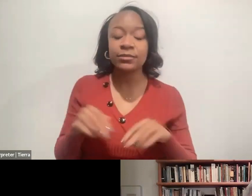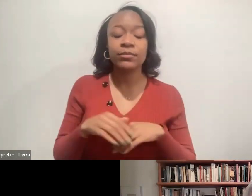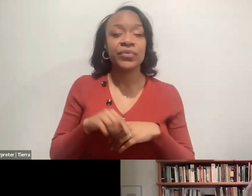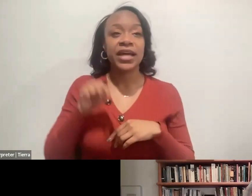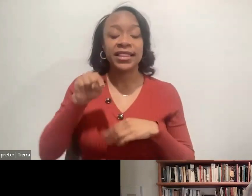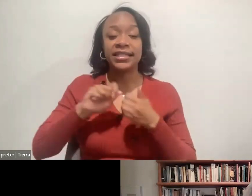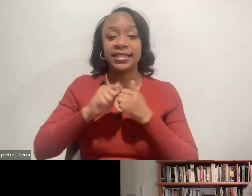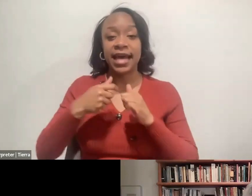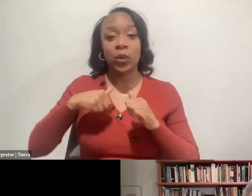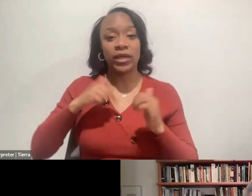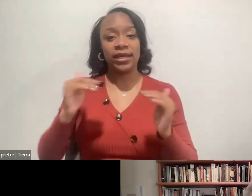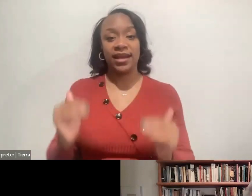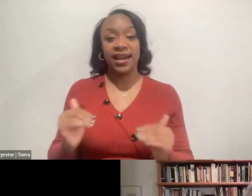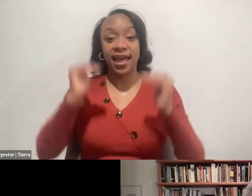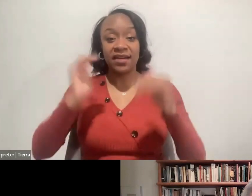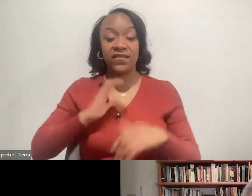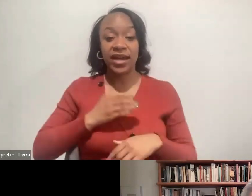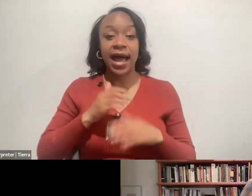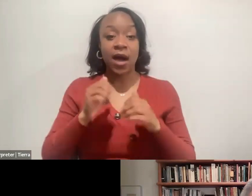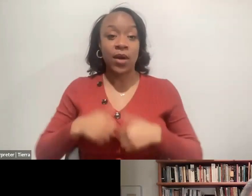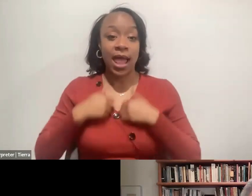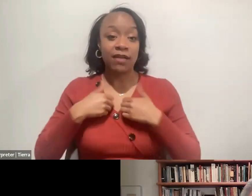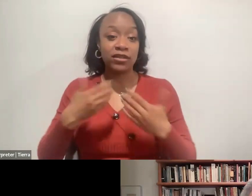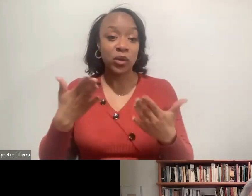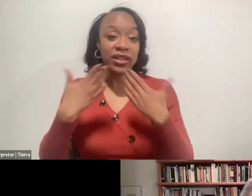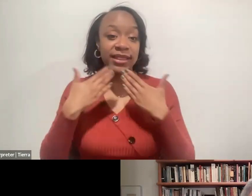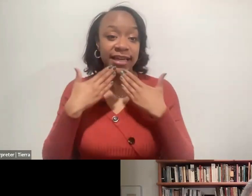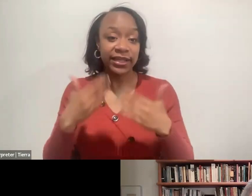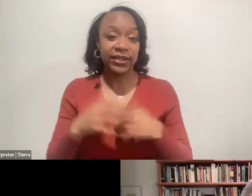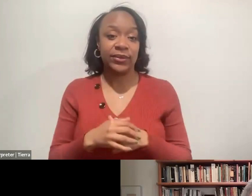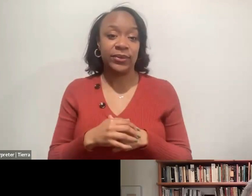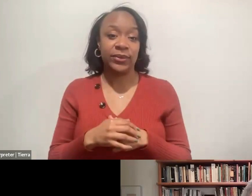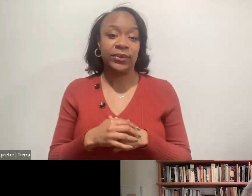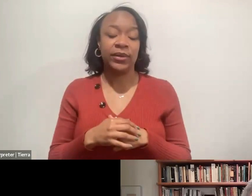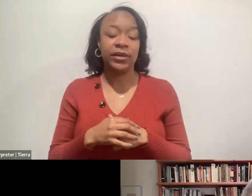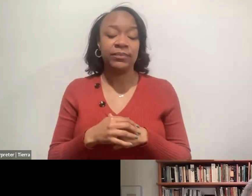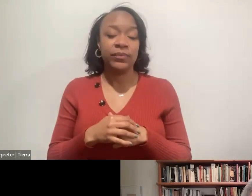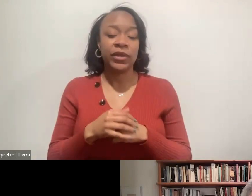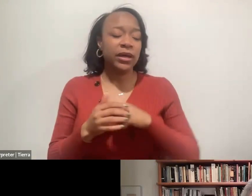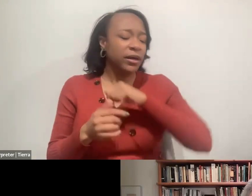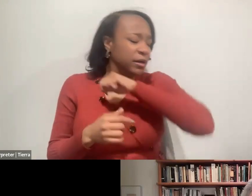elevate our lives. So thanks for all you're doing to everybody on this call.